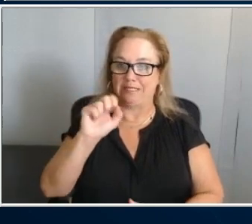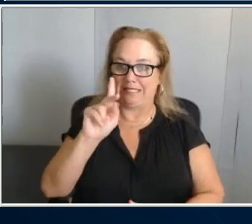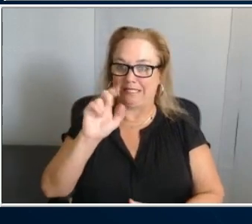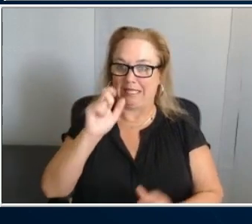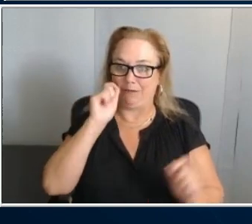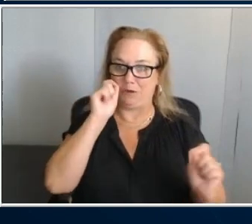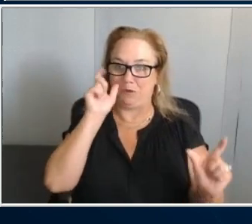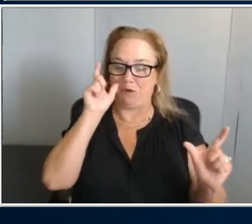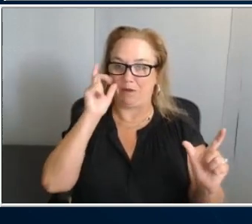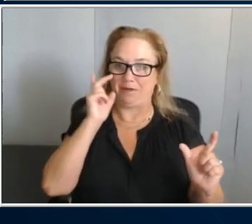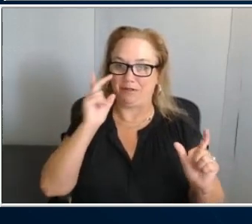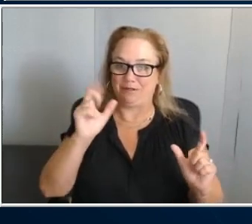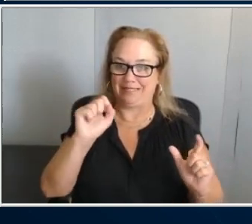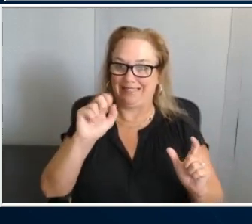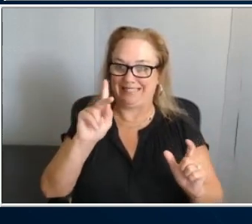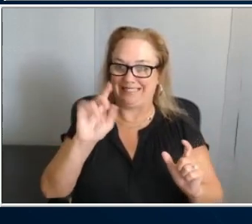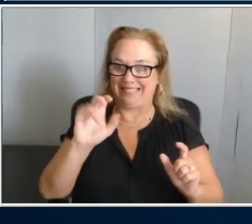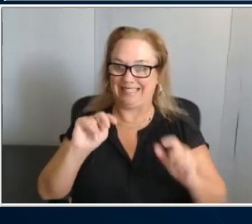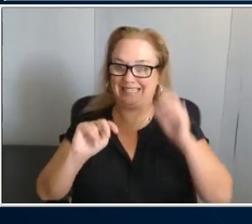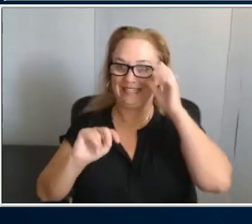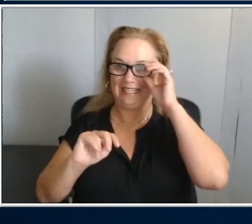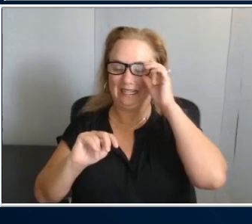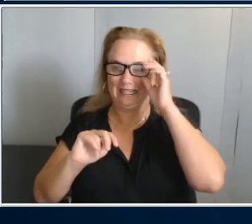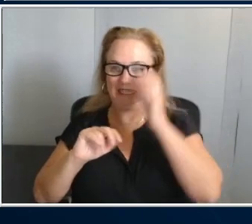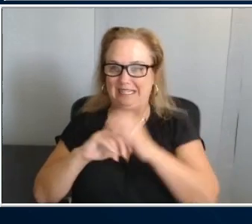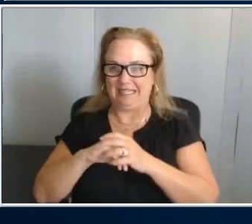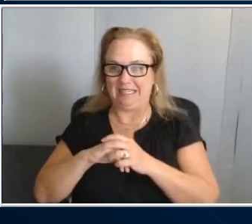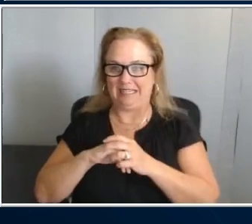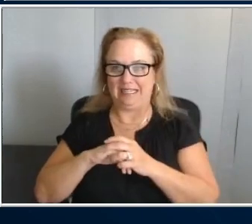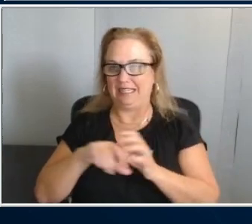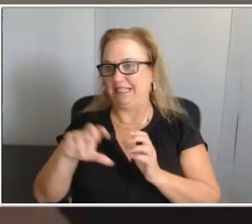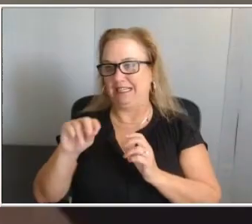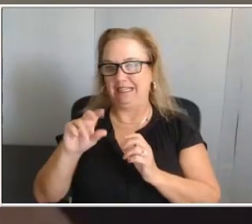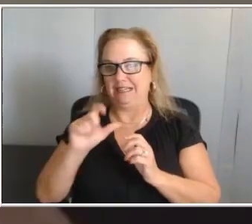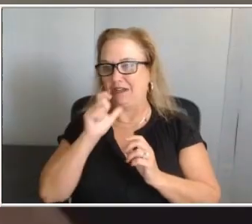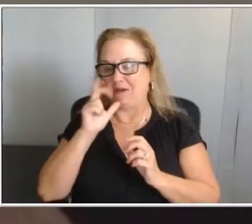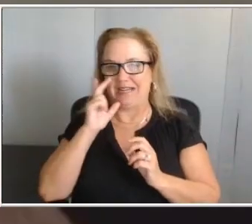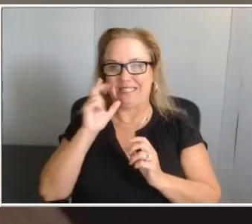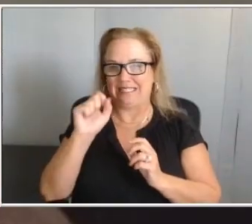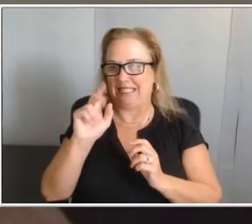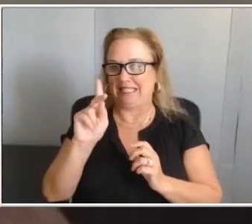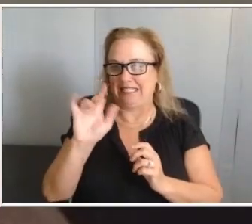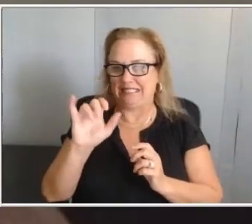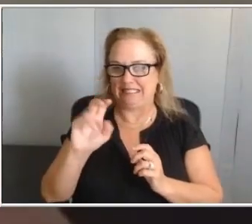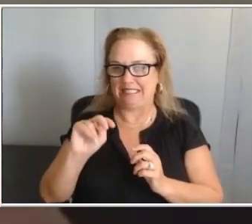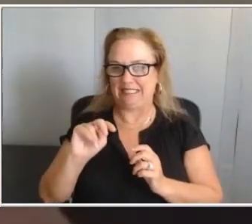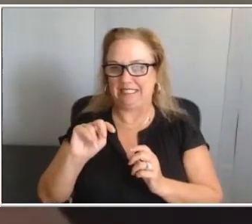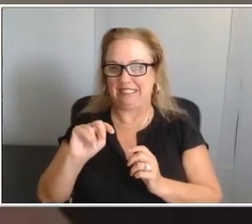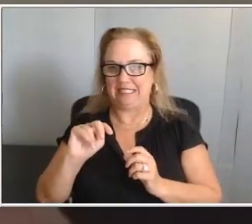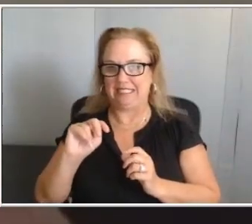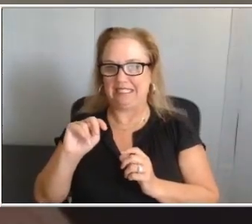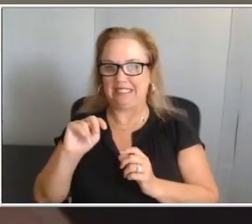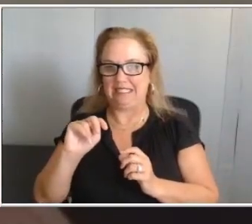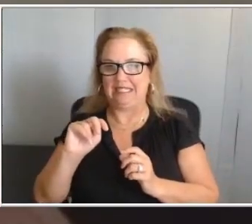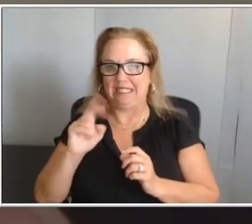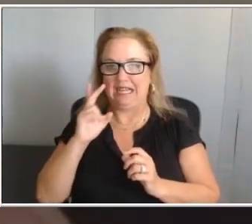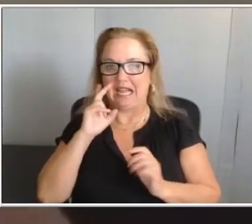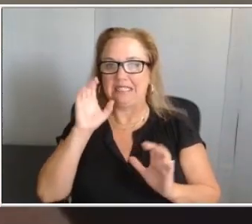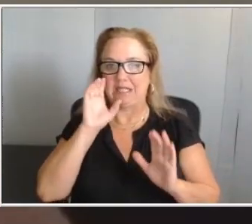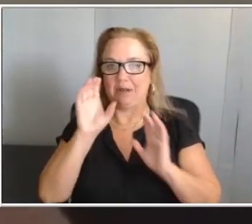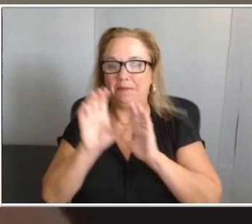from surgery? No, I didn't see the skin. I just, I